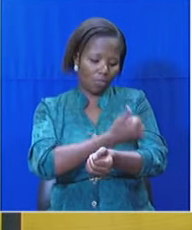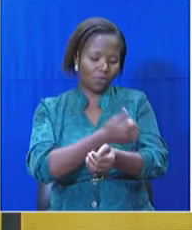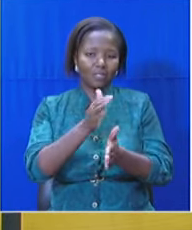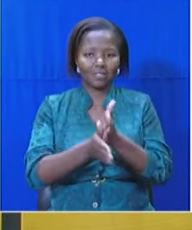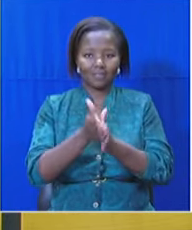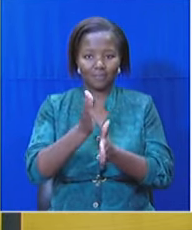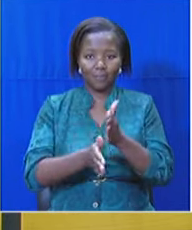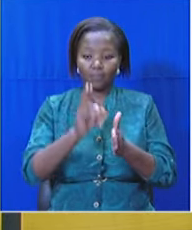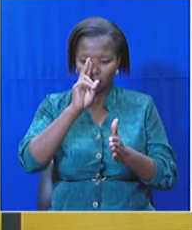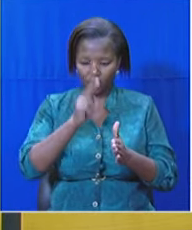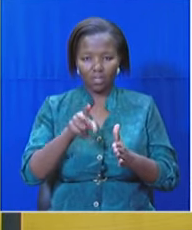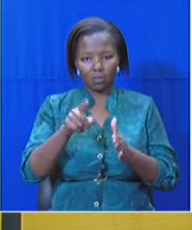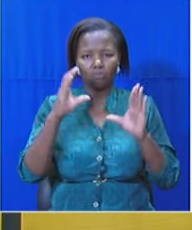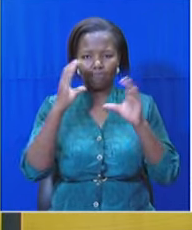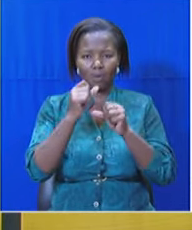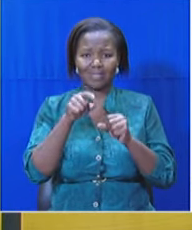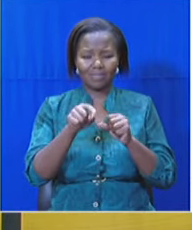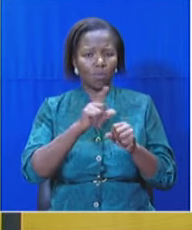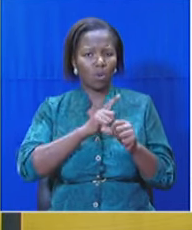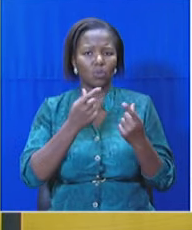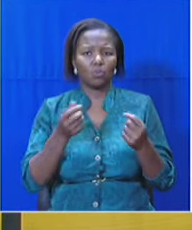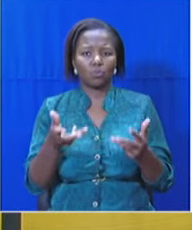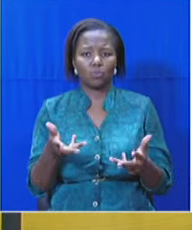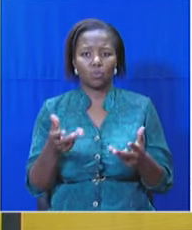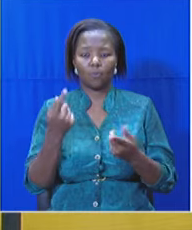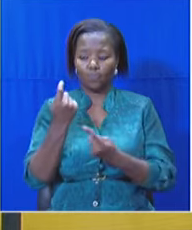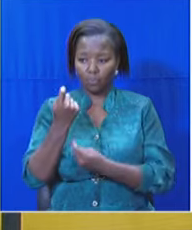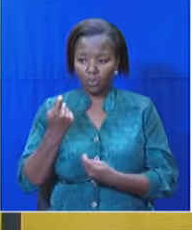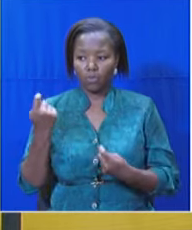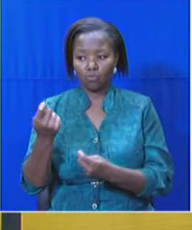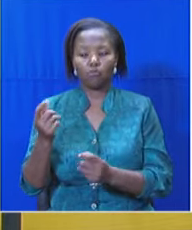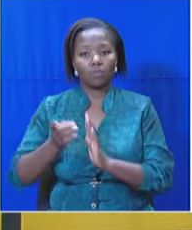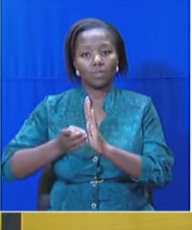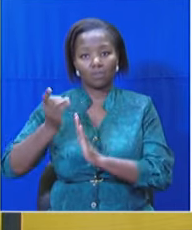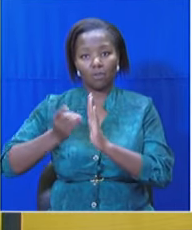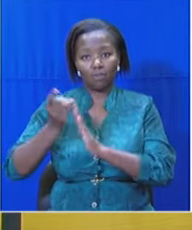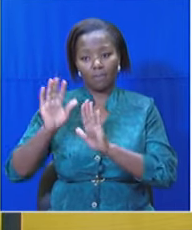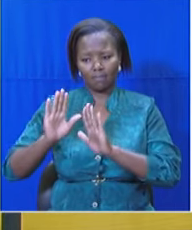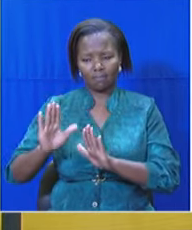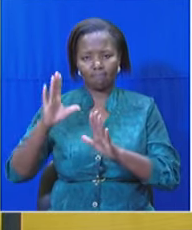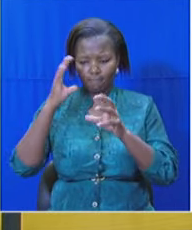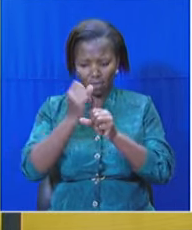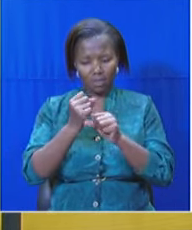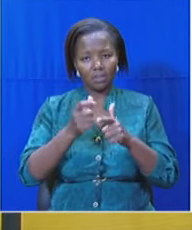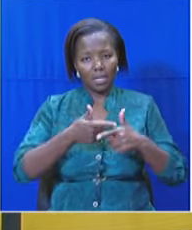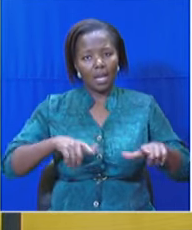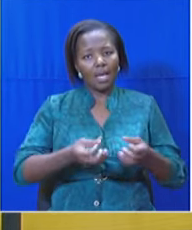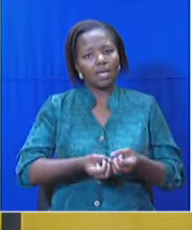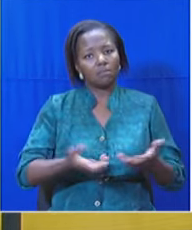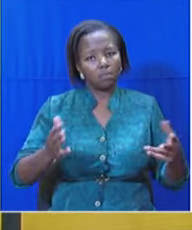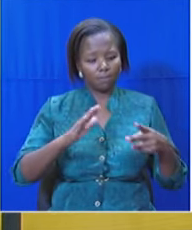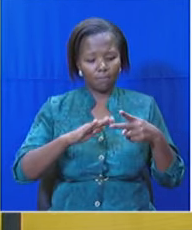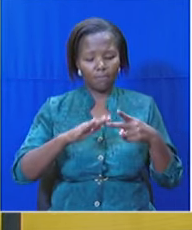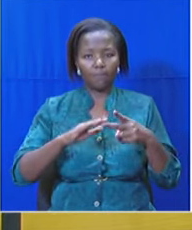attention. Rural development should, by and large, focus on land acquisition, secure tenure and thereof, development